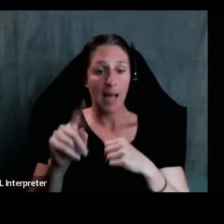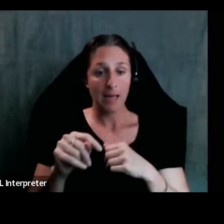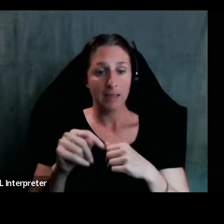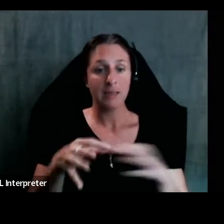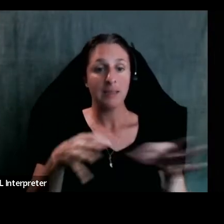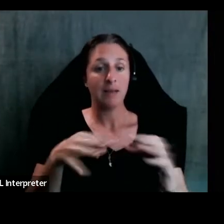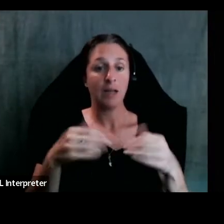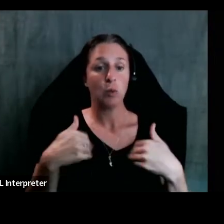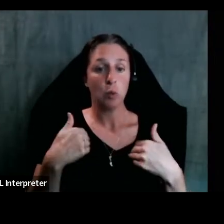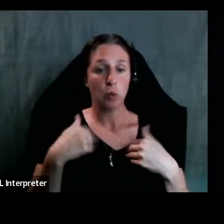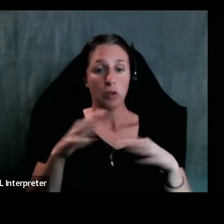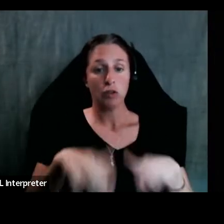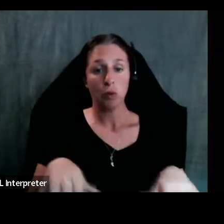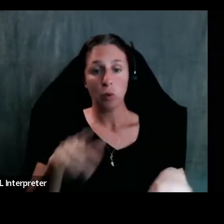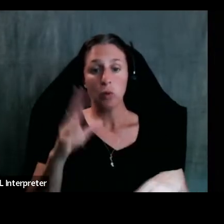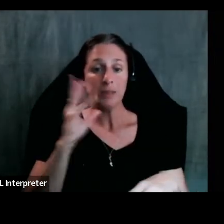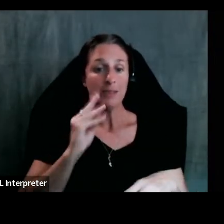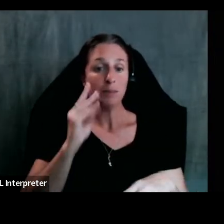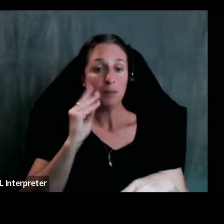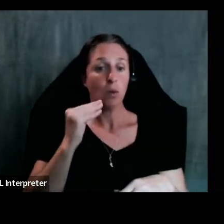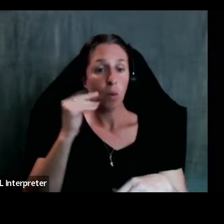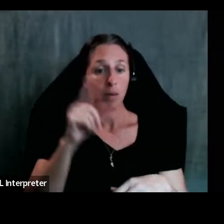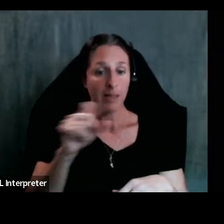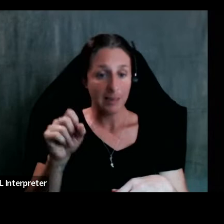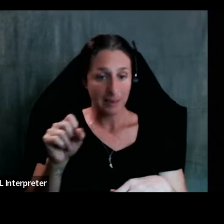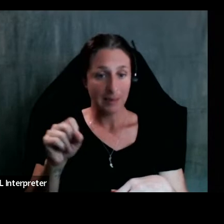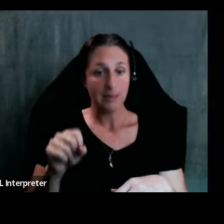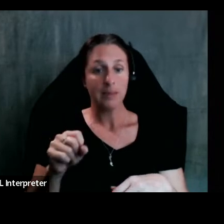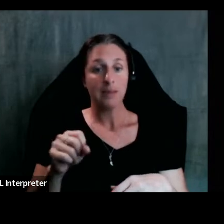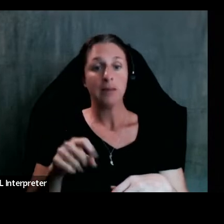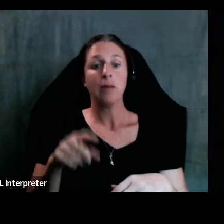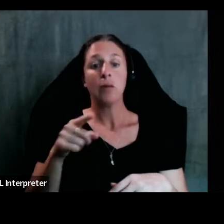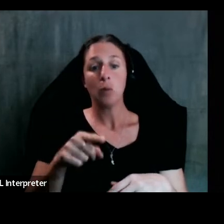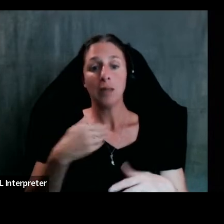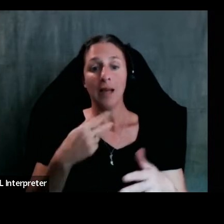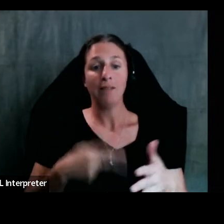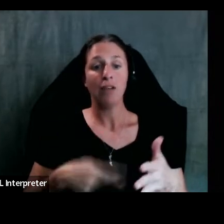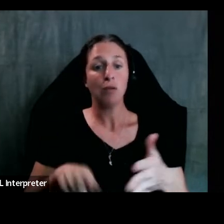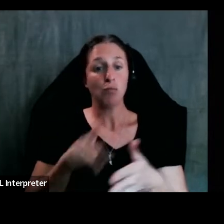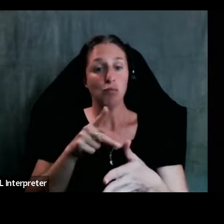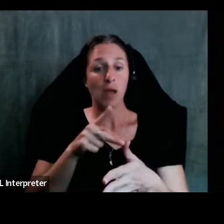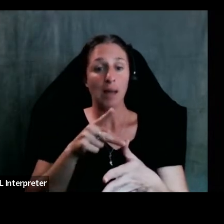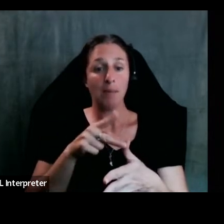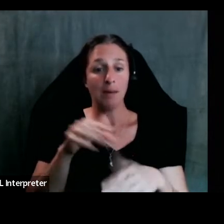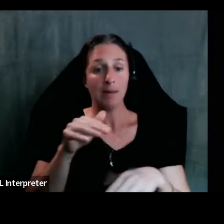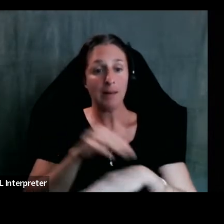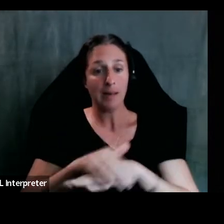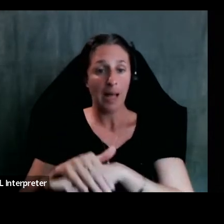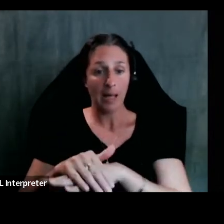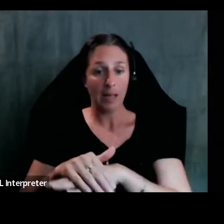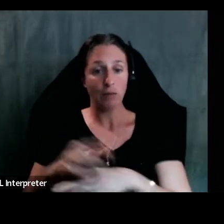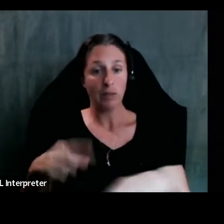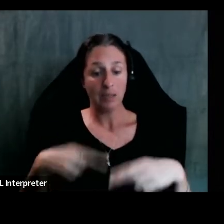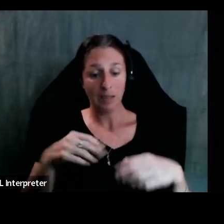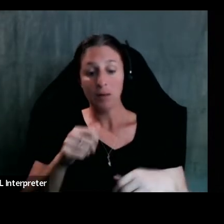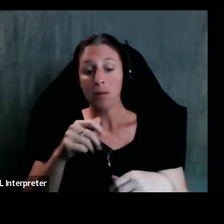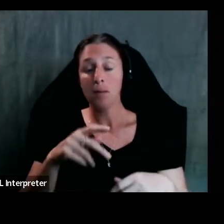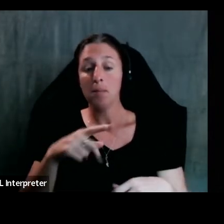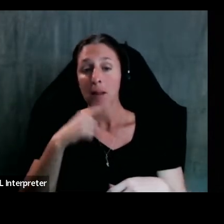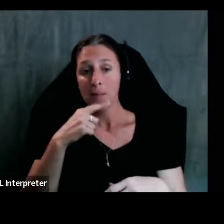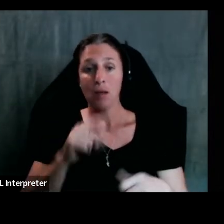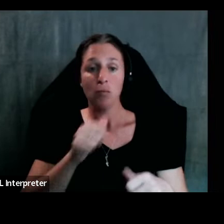children experiencing homelessness as those who have a primary nighttime residence that is a public or private place,